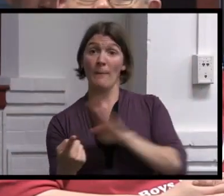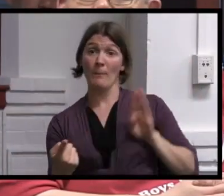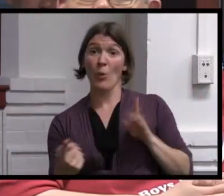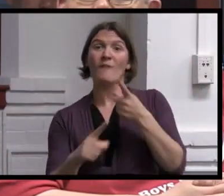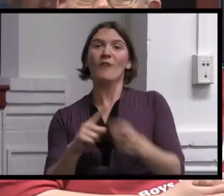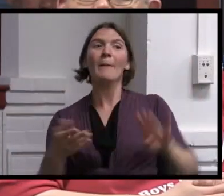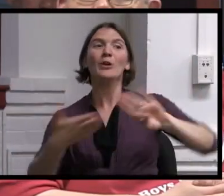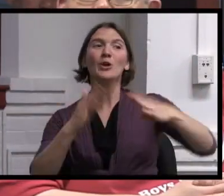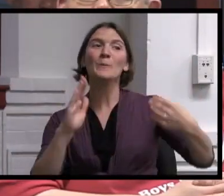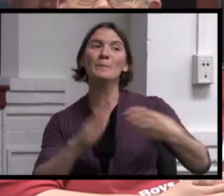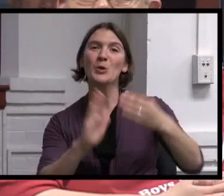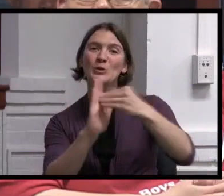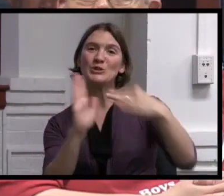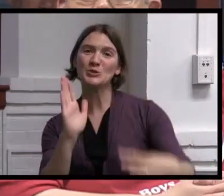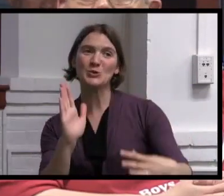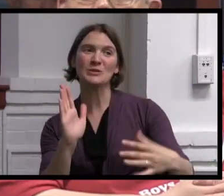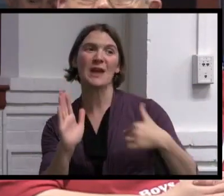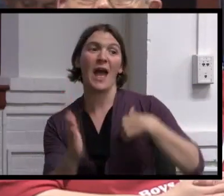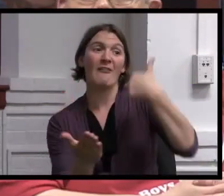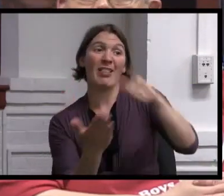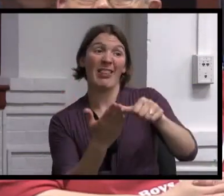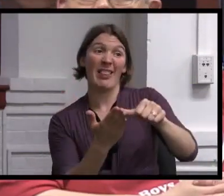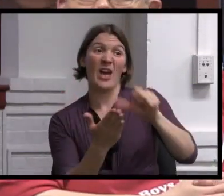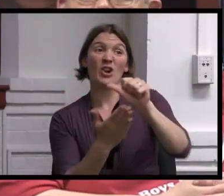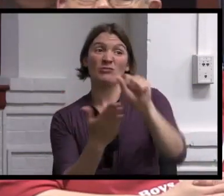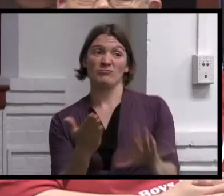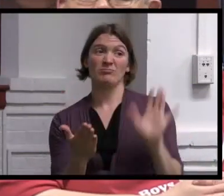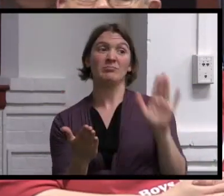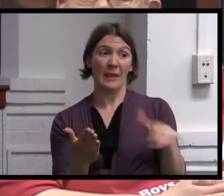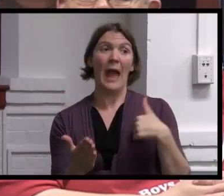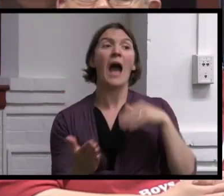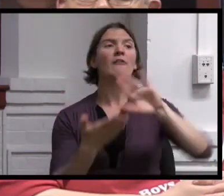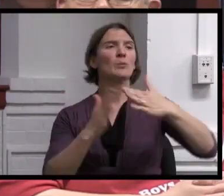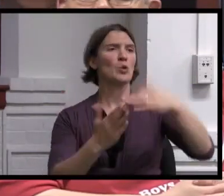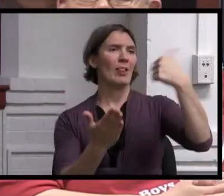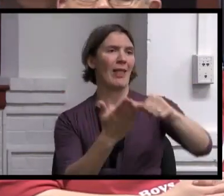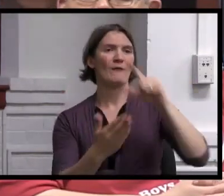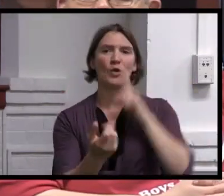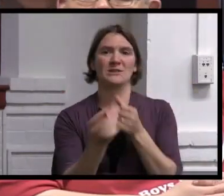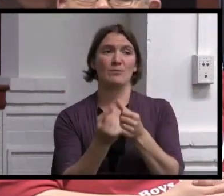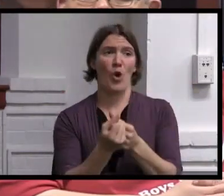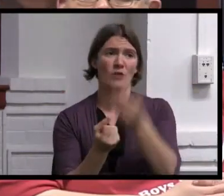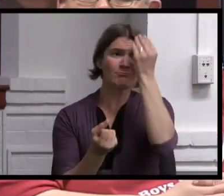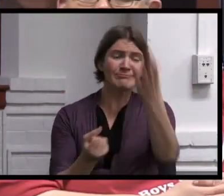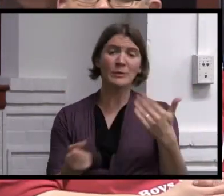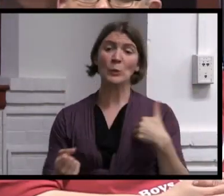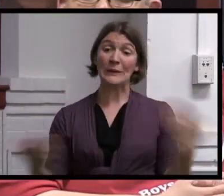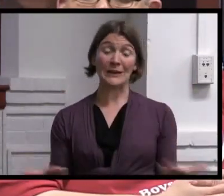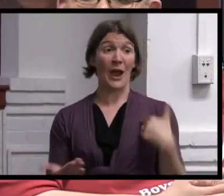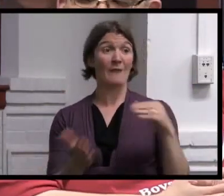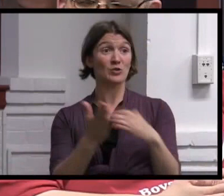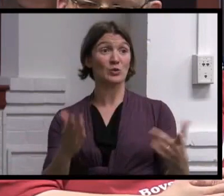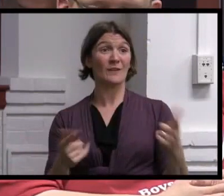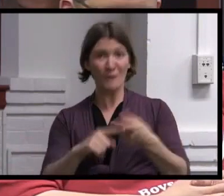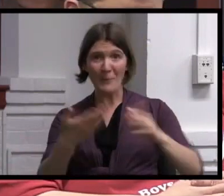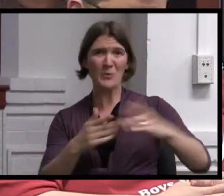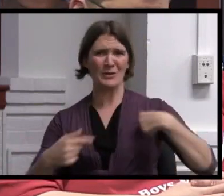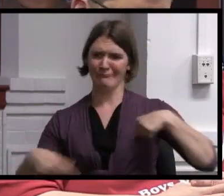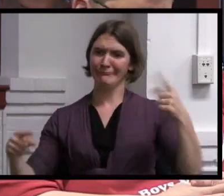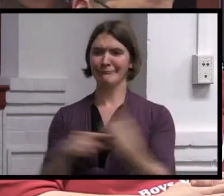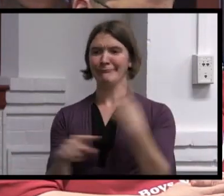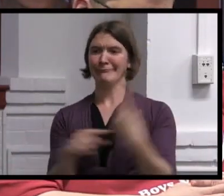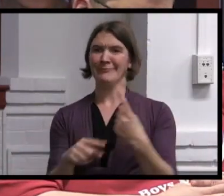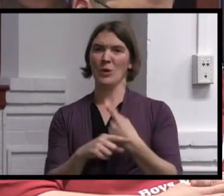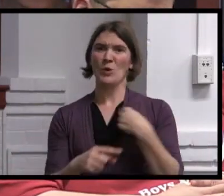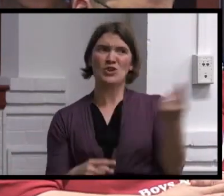us community members, and I'd like to read it. It's very short. We are community students at NECA and have just heard the